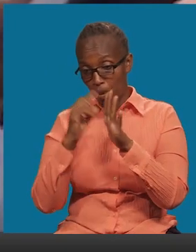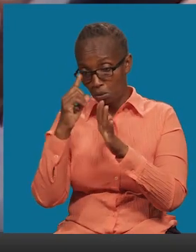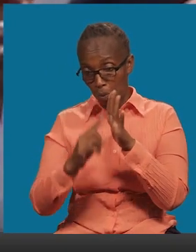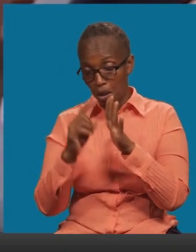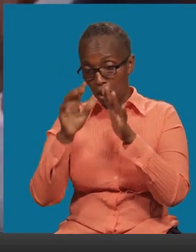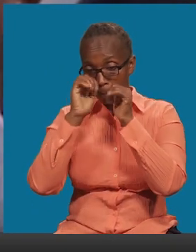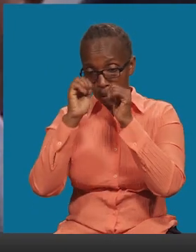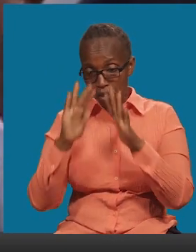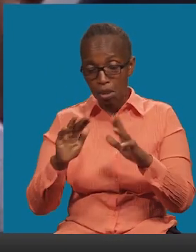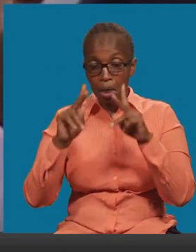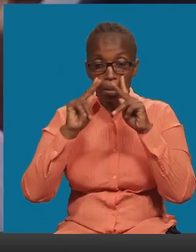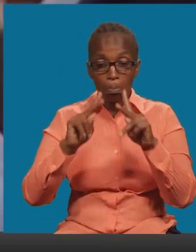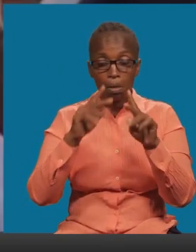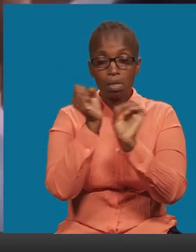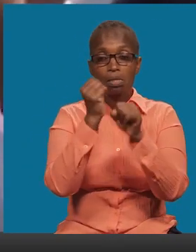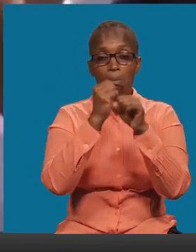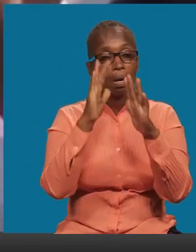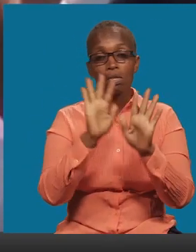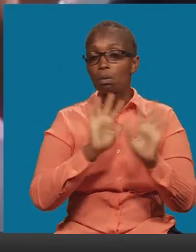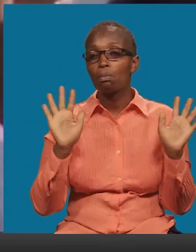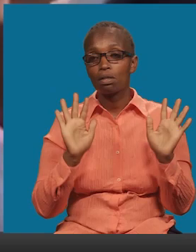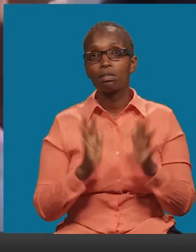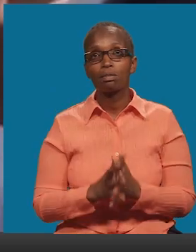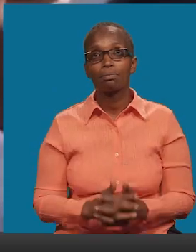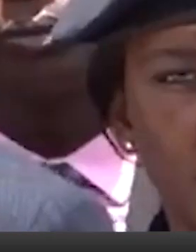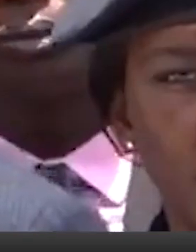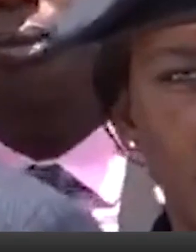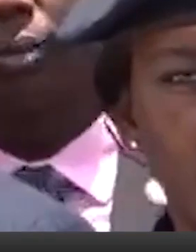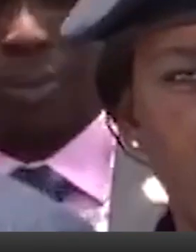unity. The Bible says, blessed are the peacemakers. And that is what we want in our country.